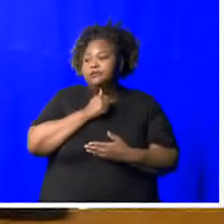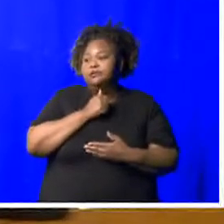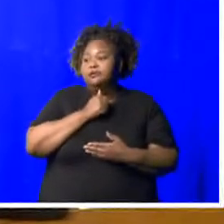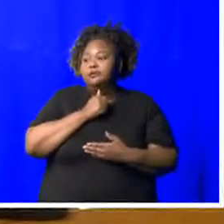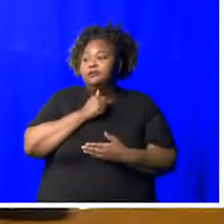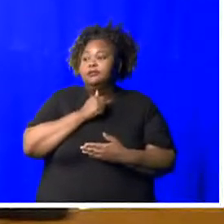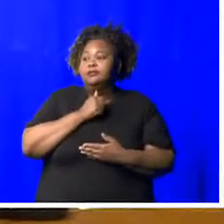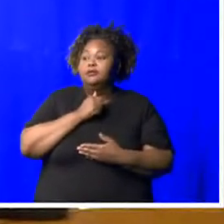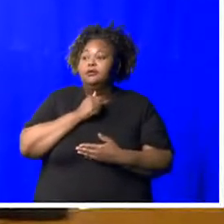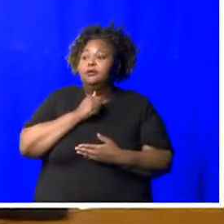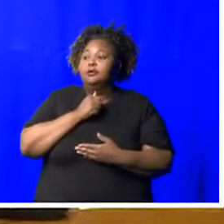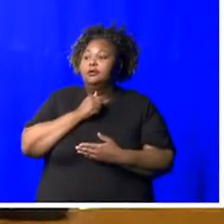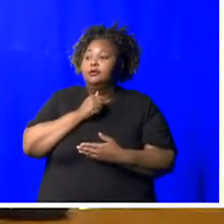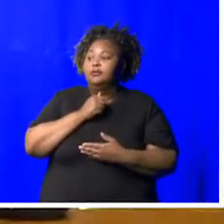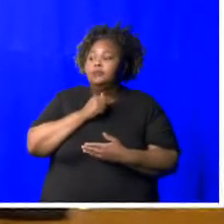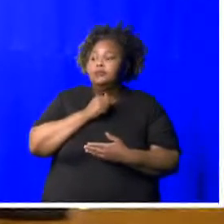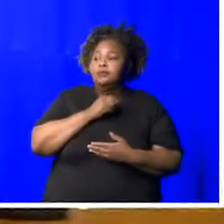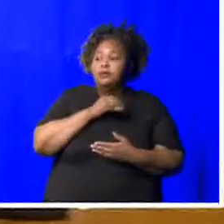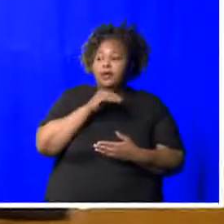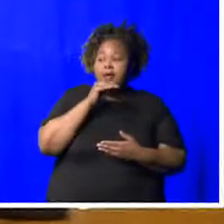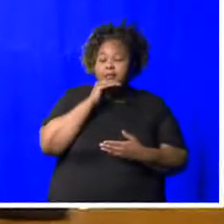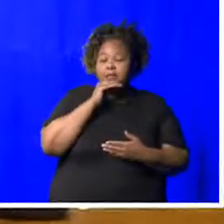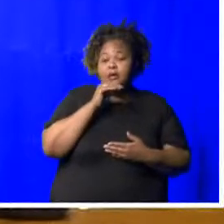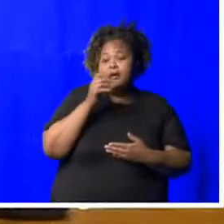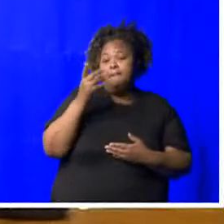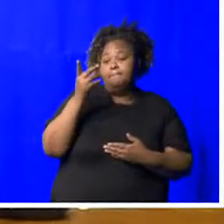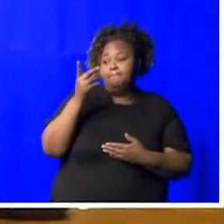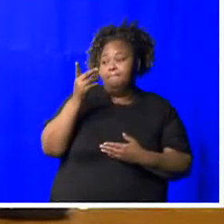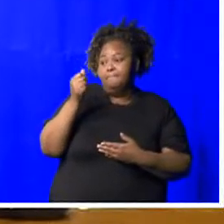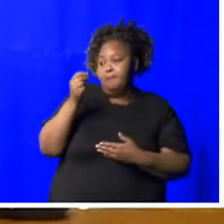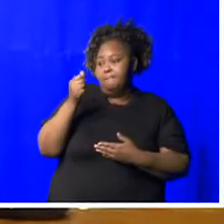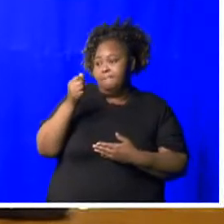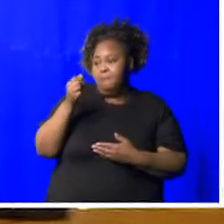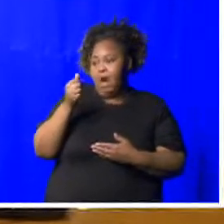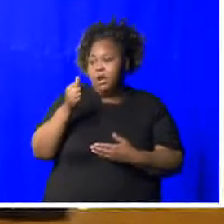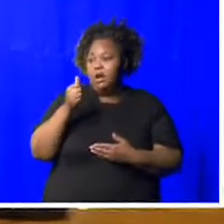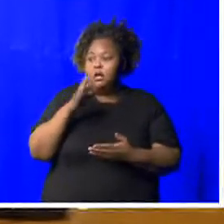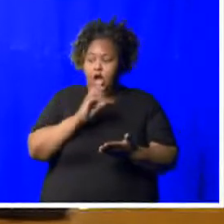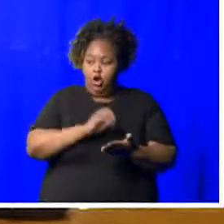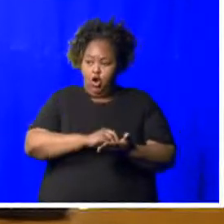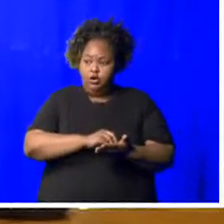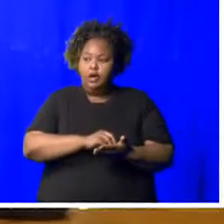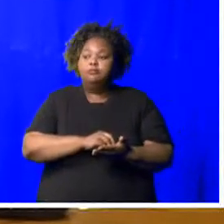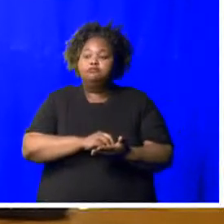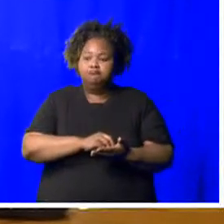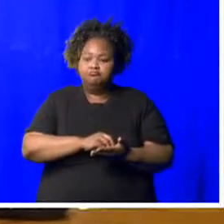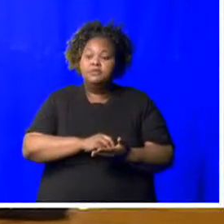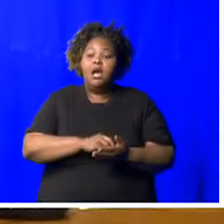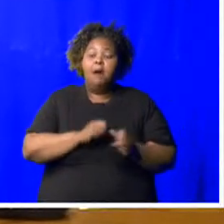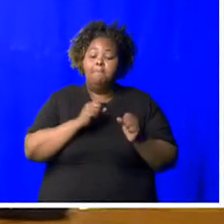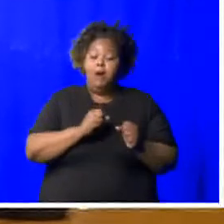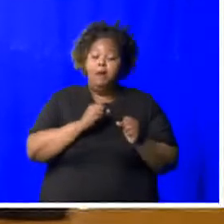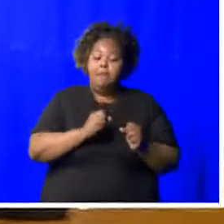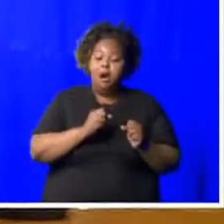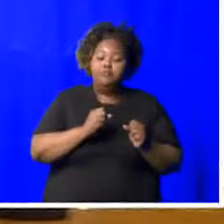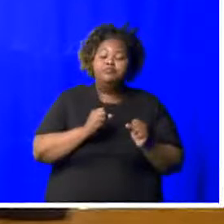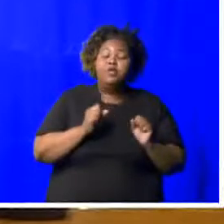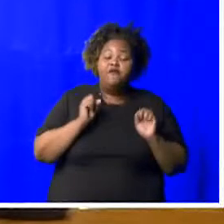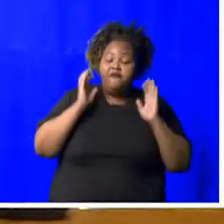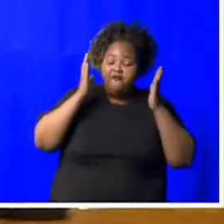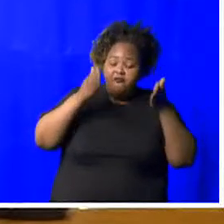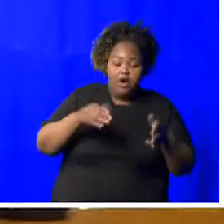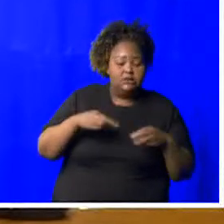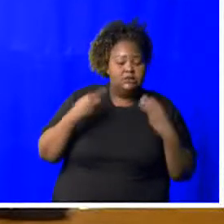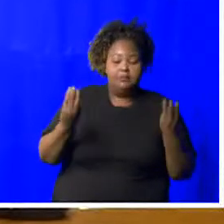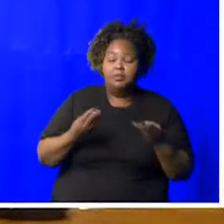available never match the competing needs of our beloved eMaSwati. Mr. Speaker, total